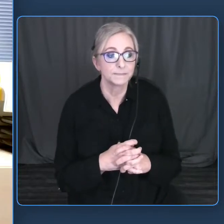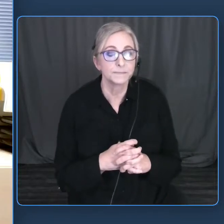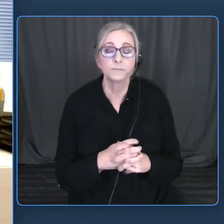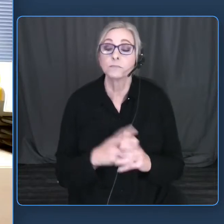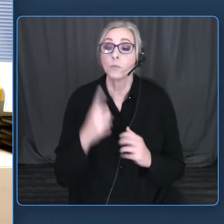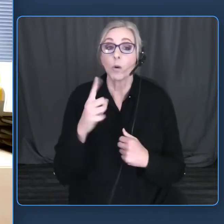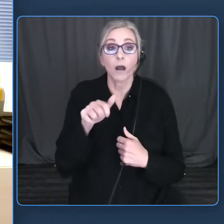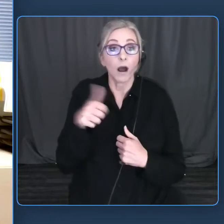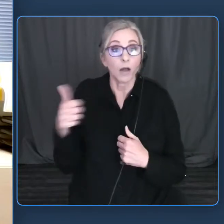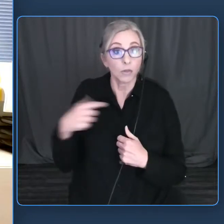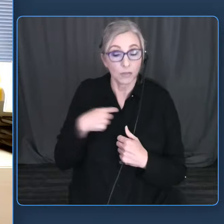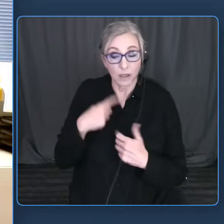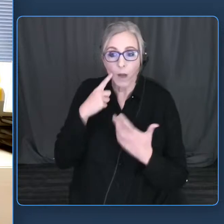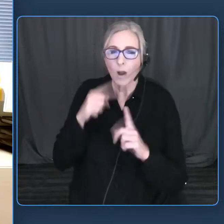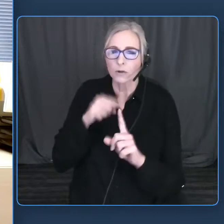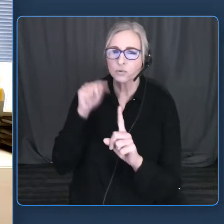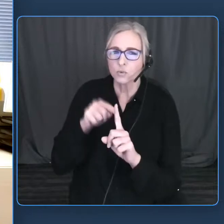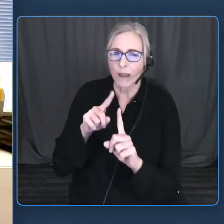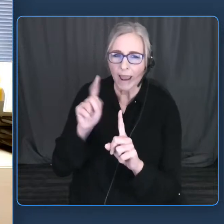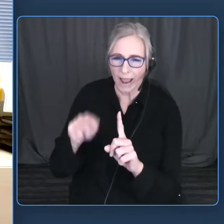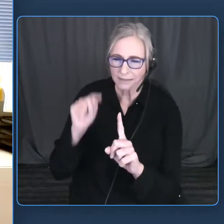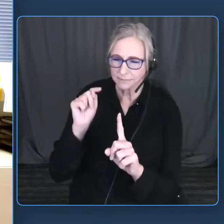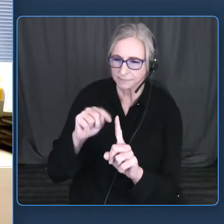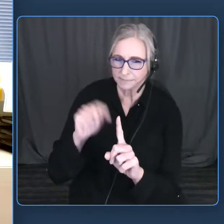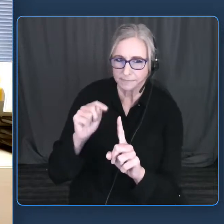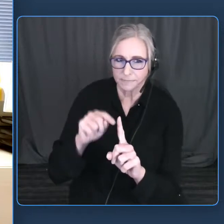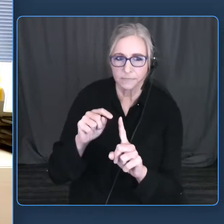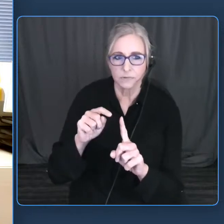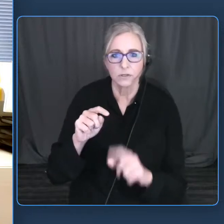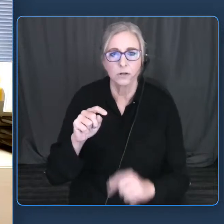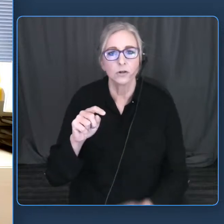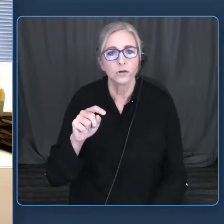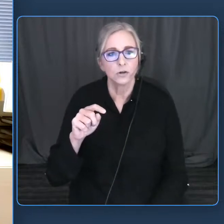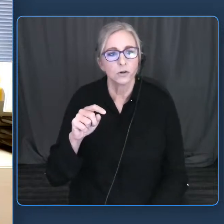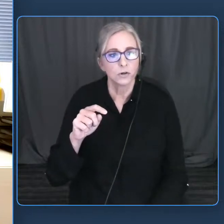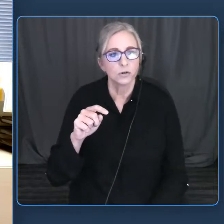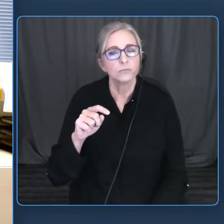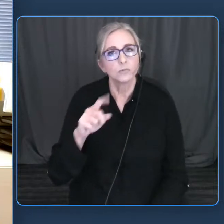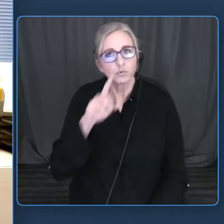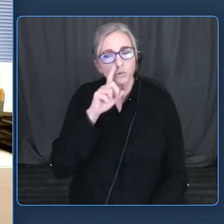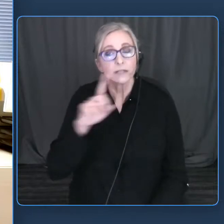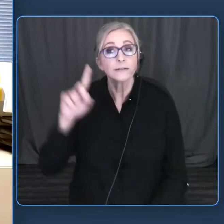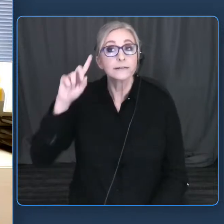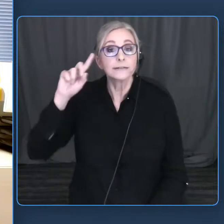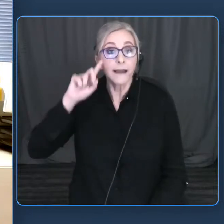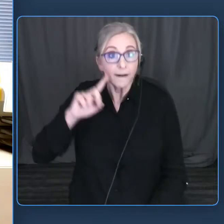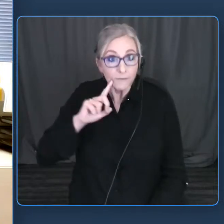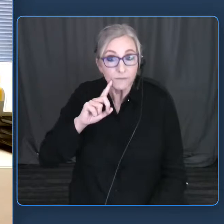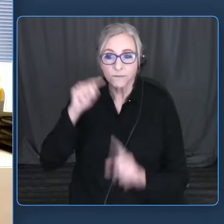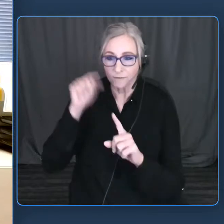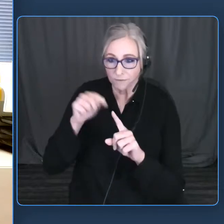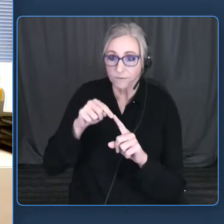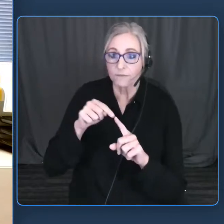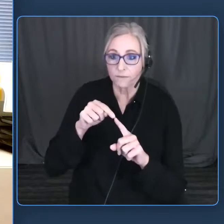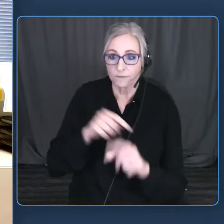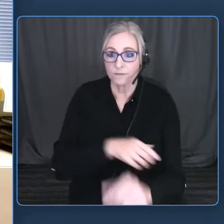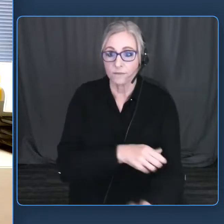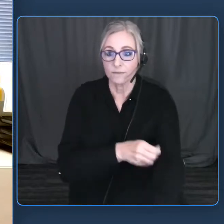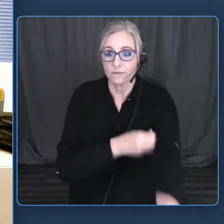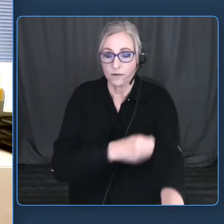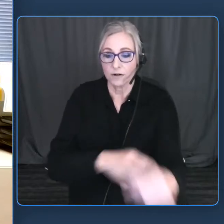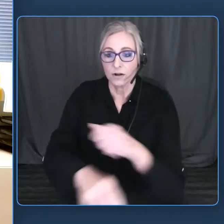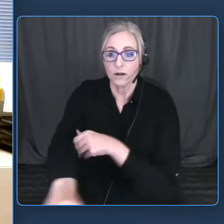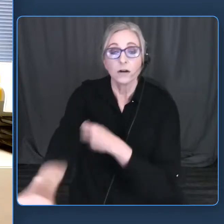One of the other things I wanted to ask, particularly our two deaf about, but